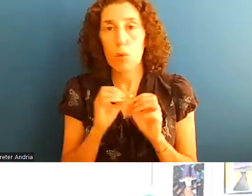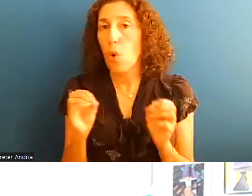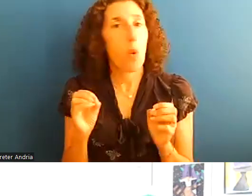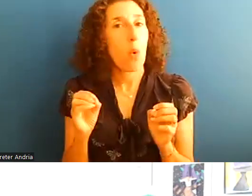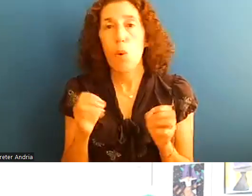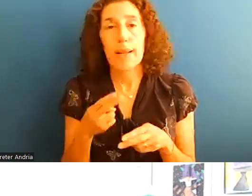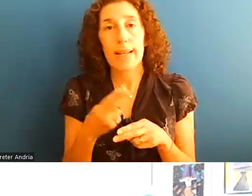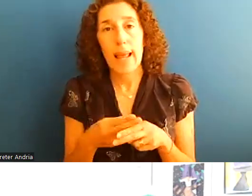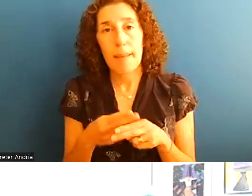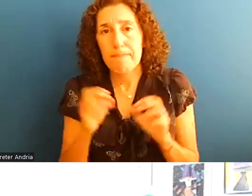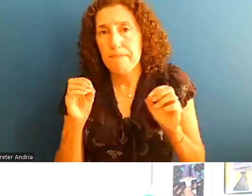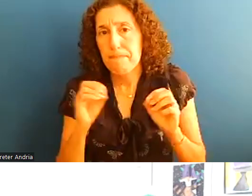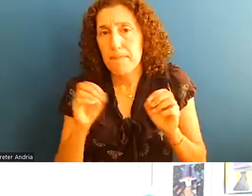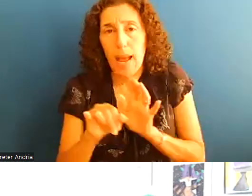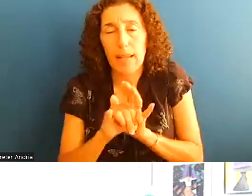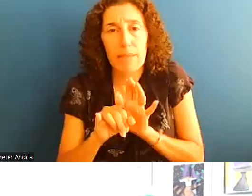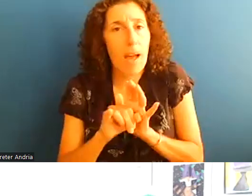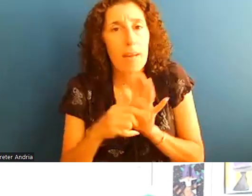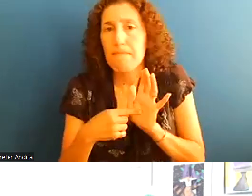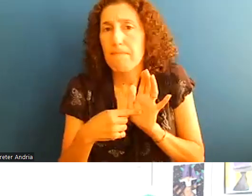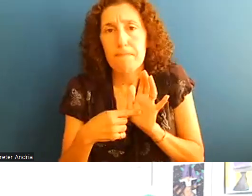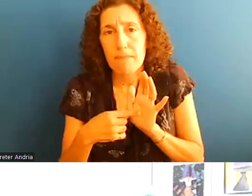it's stored in our evidence room